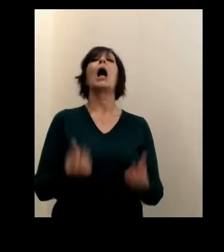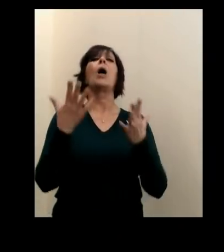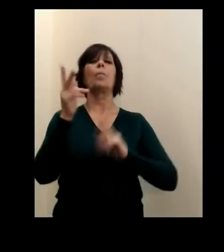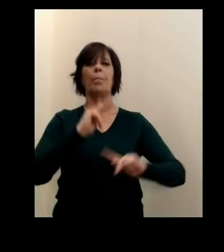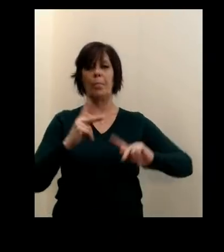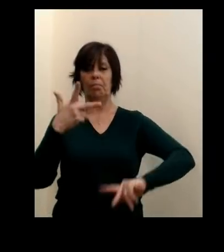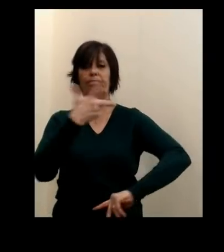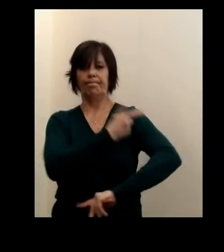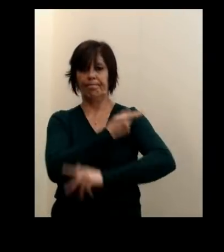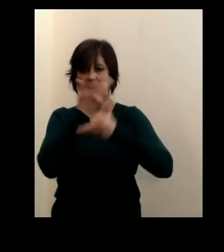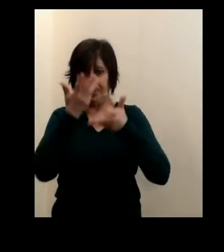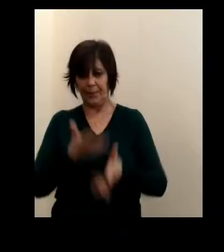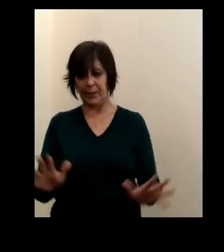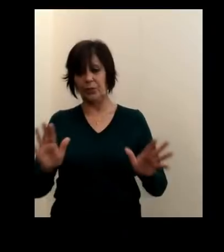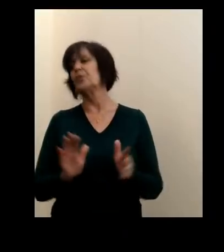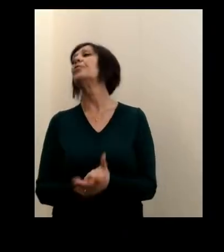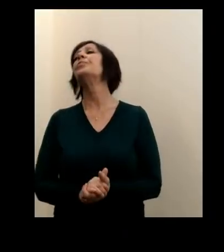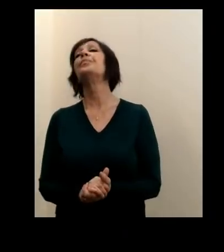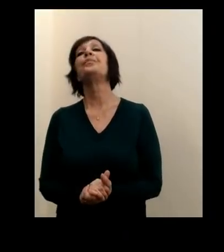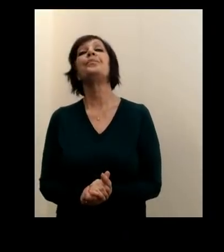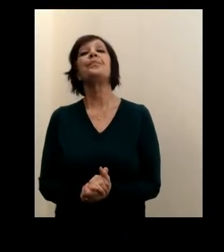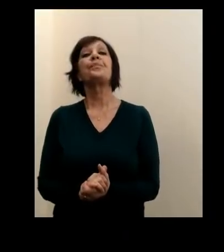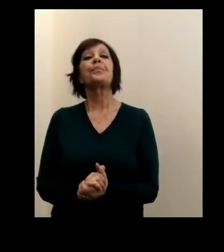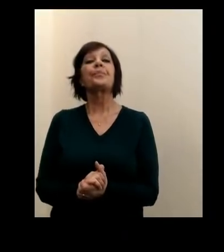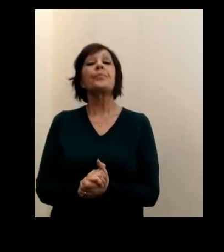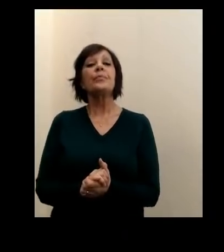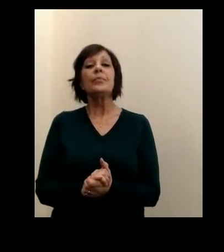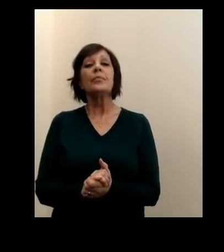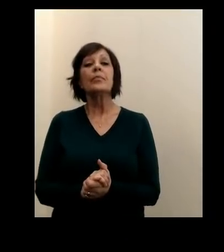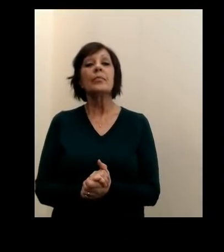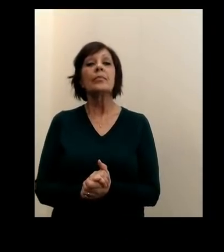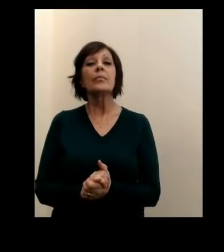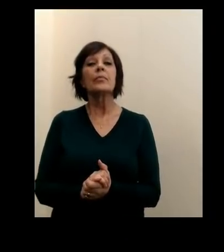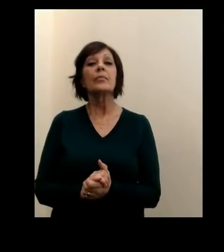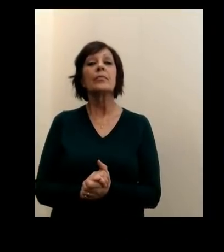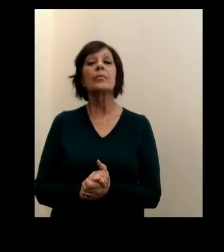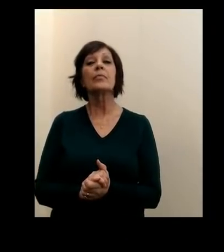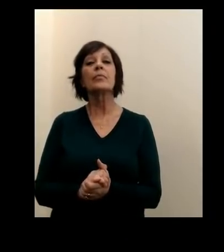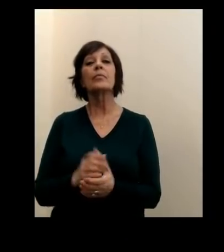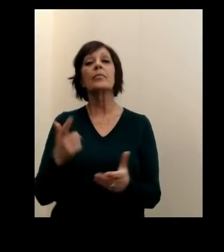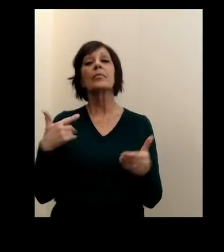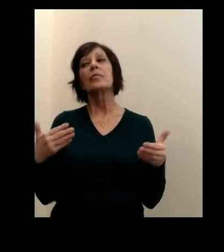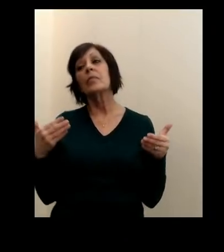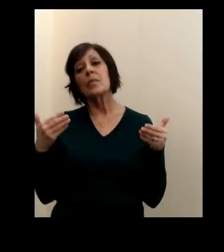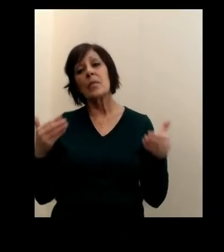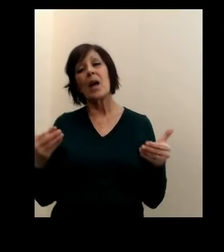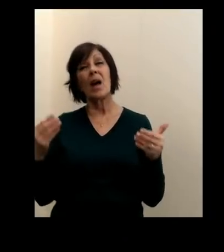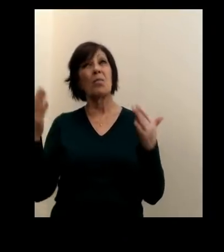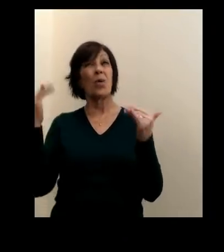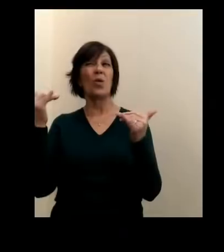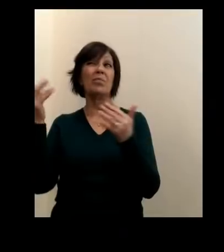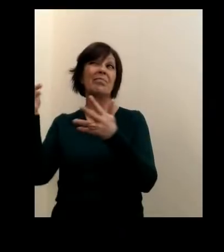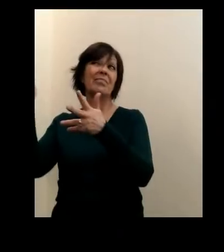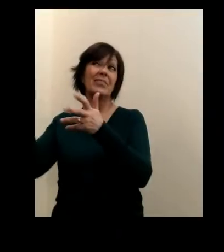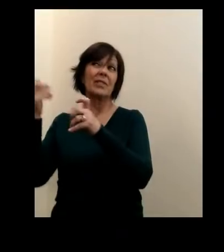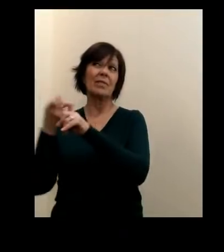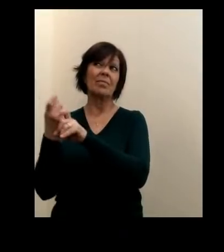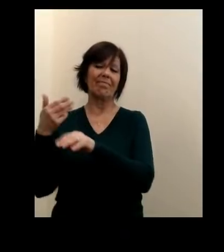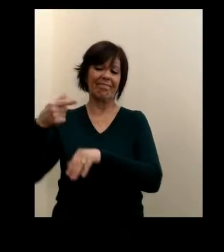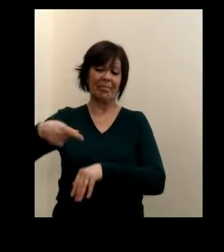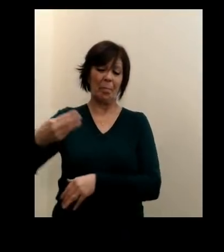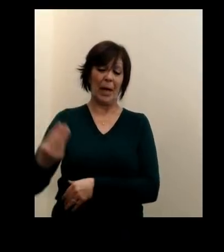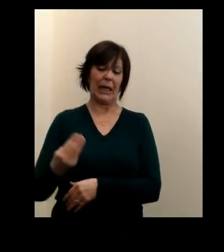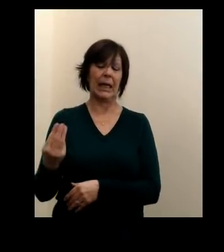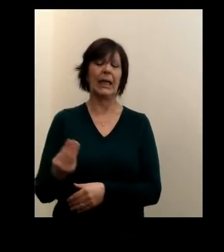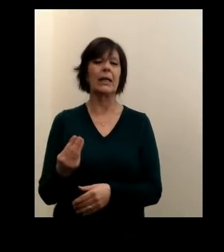vaccinated on a first dose and second dose basis as we move forward, hoping to receive that on Mondays going forward. I